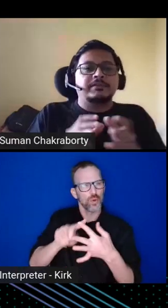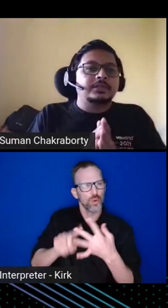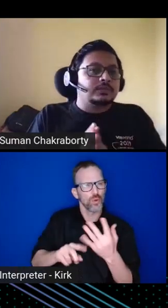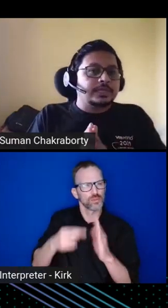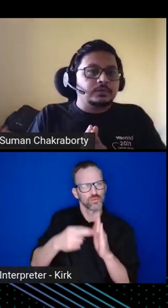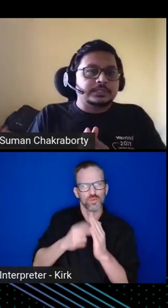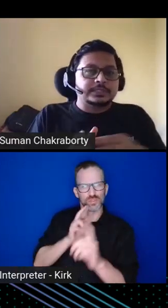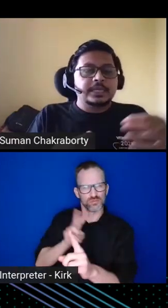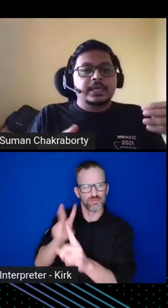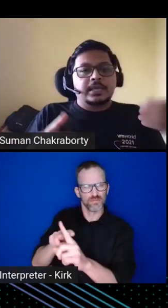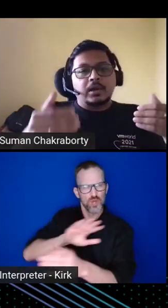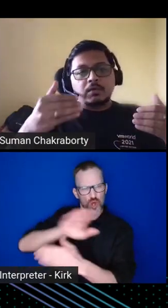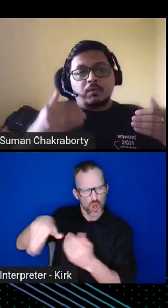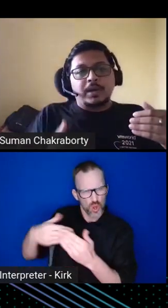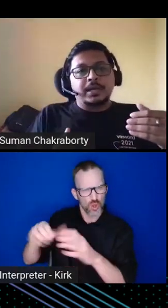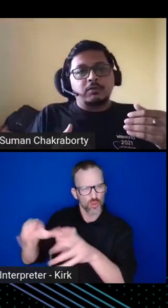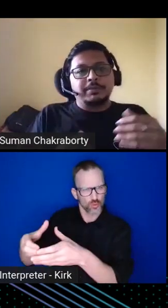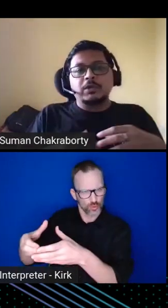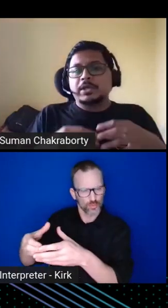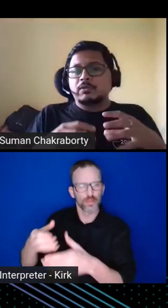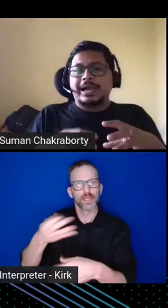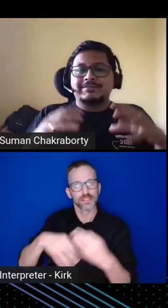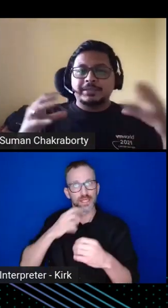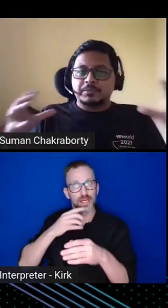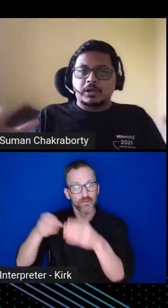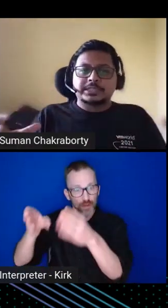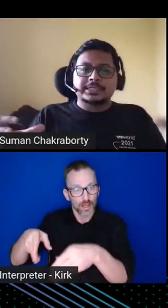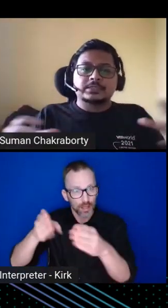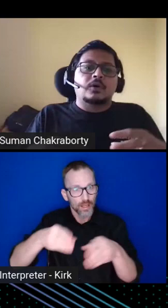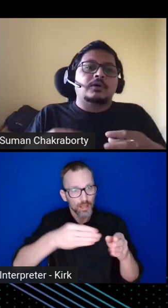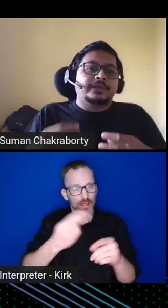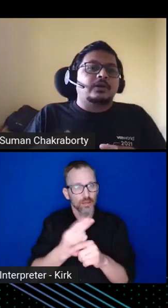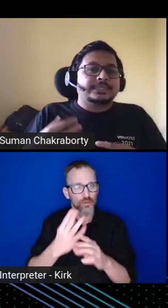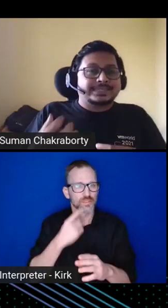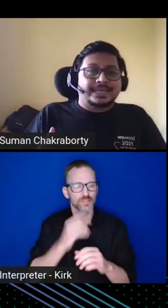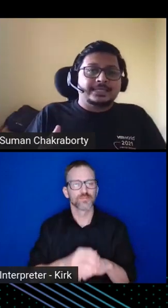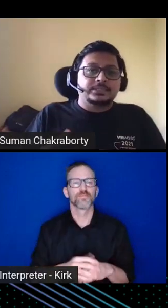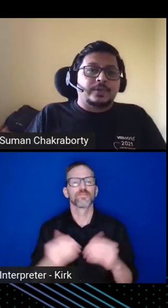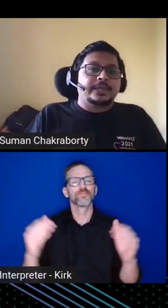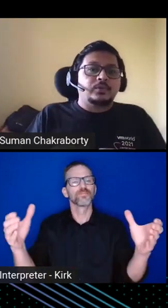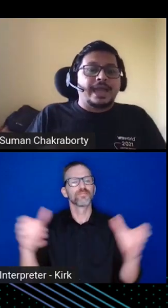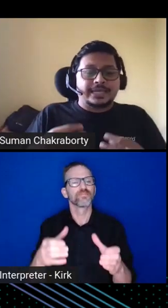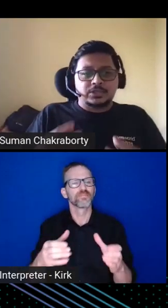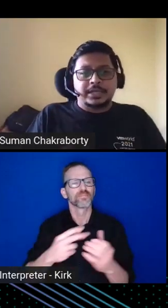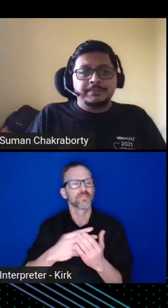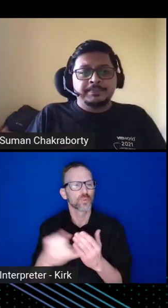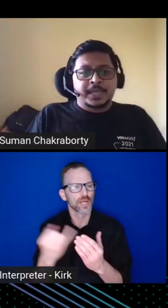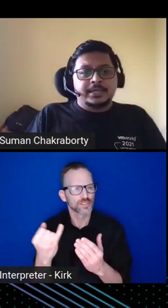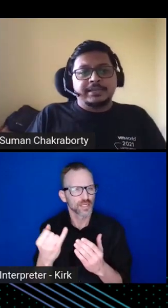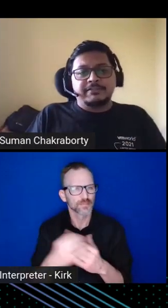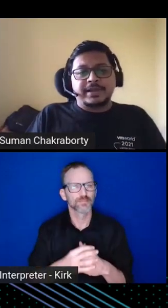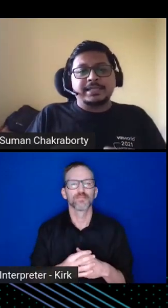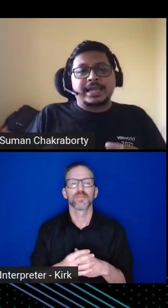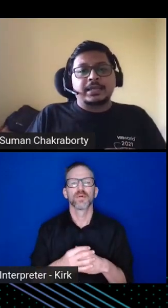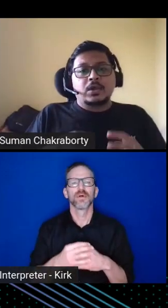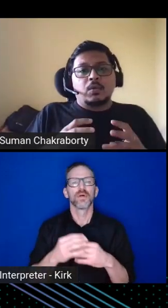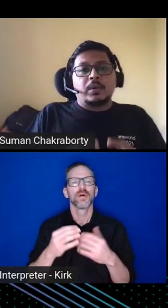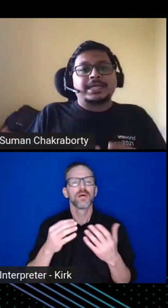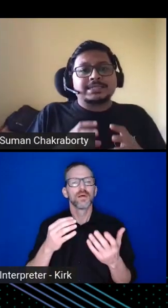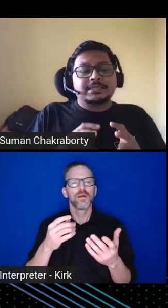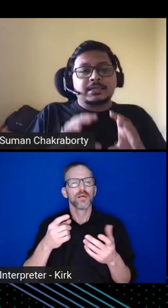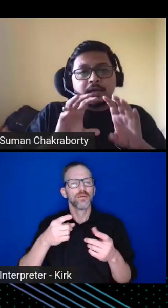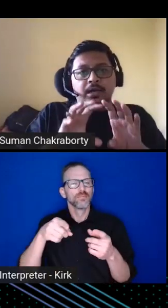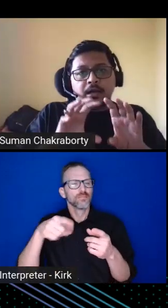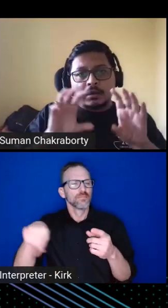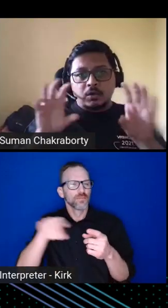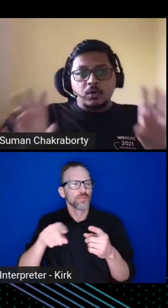instead of giving to the users. Now one down below, you have the projects, or we call as tenants, where you actually define that what